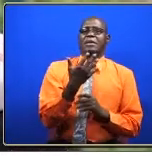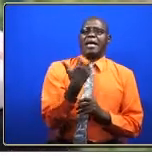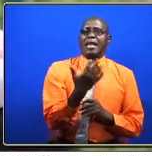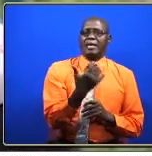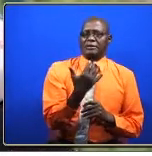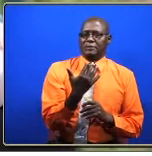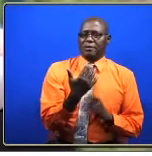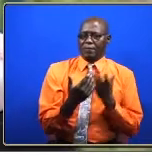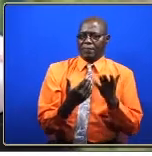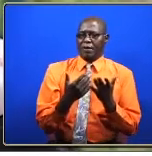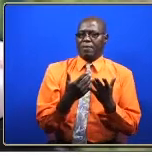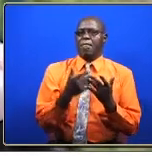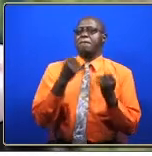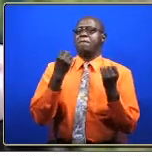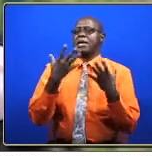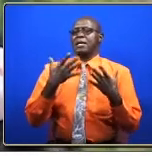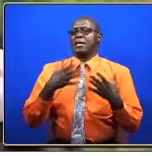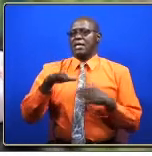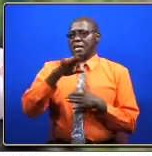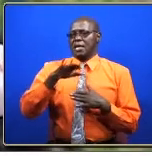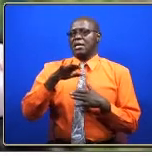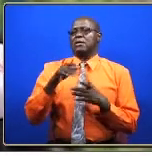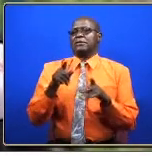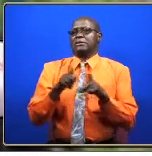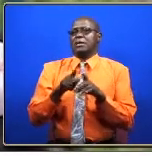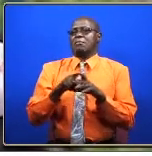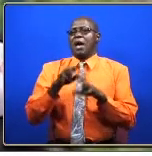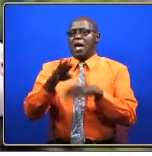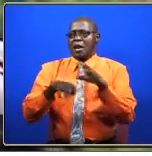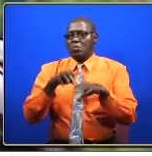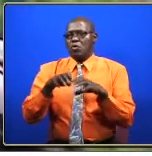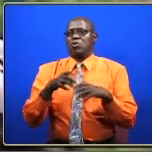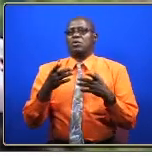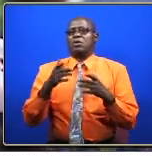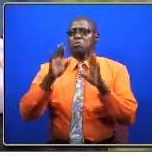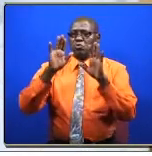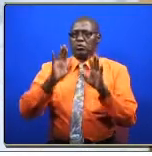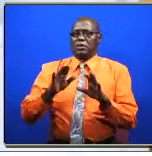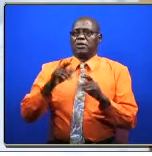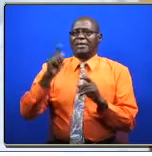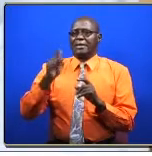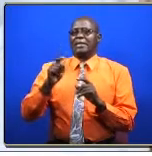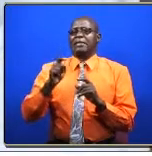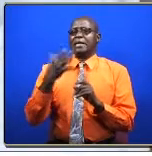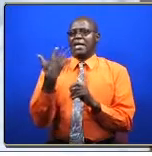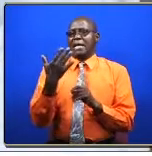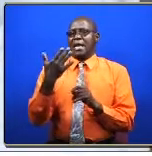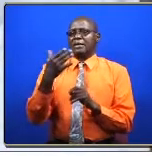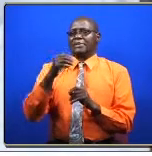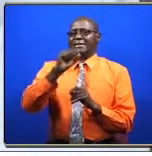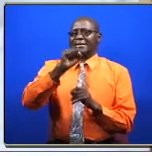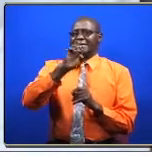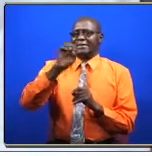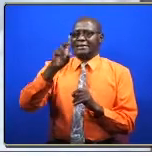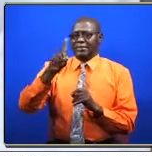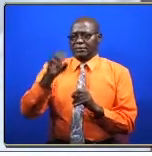areas, pastoralism and livestock is such an important part that we also have to do grass seed as well. We're very happy that we've partnered with Bolt,